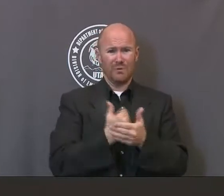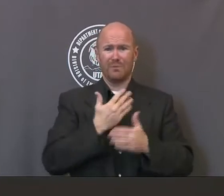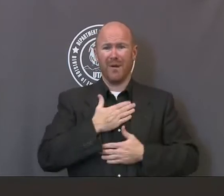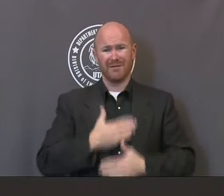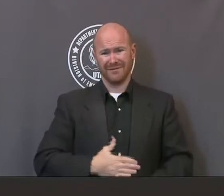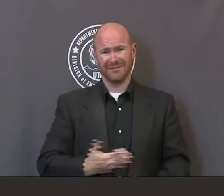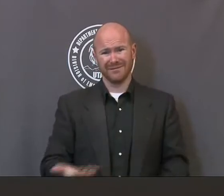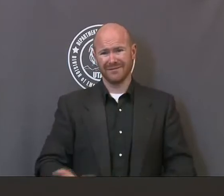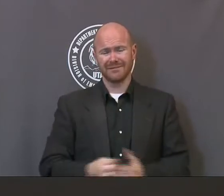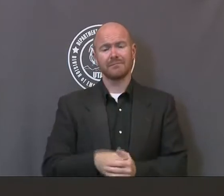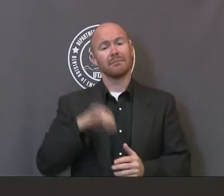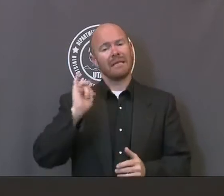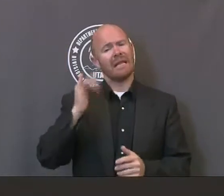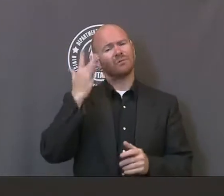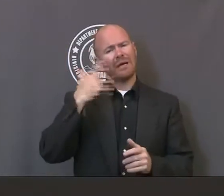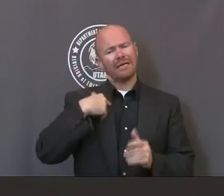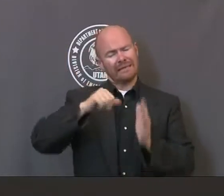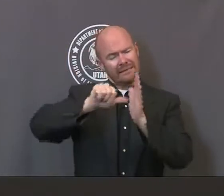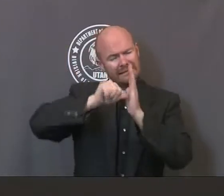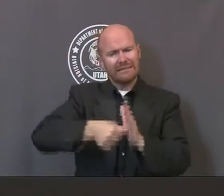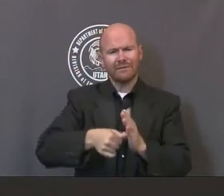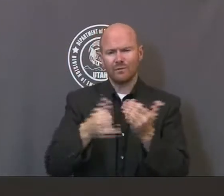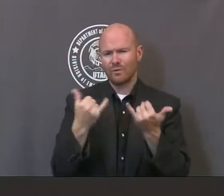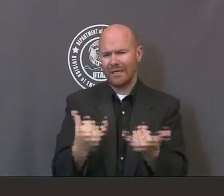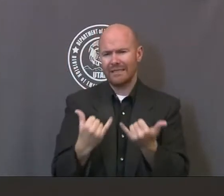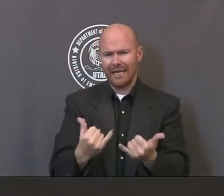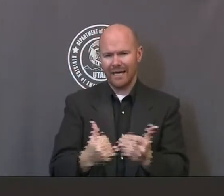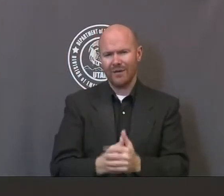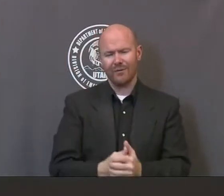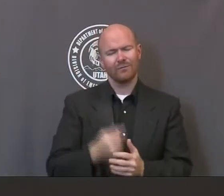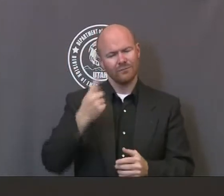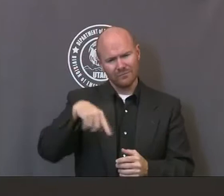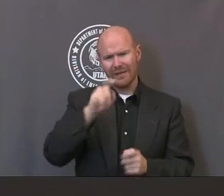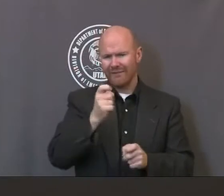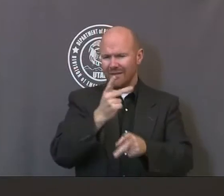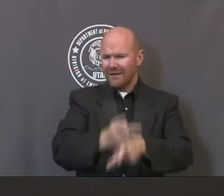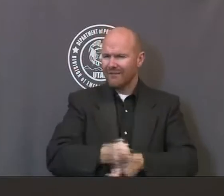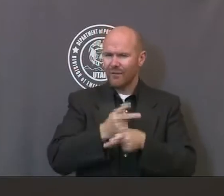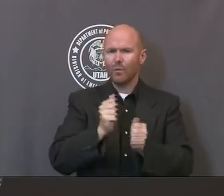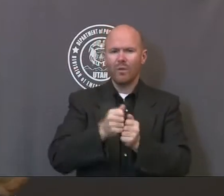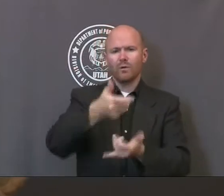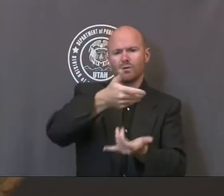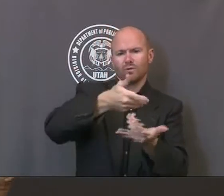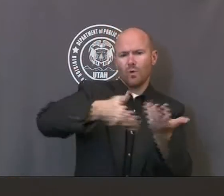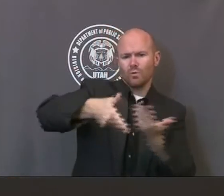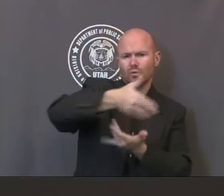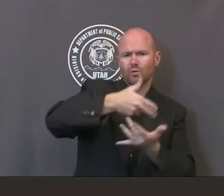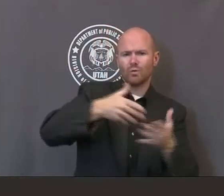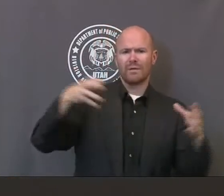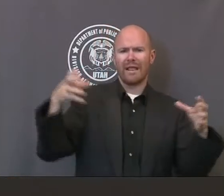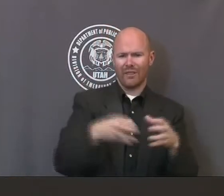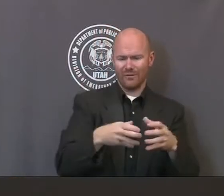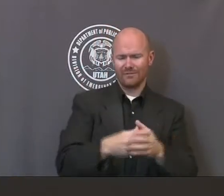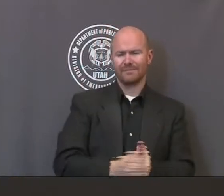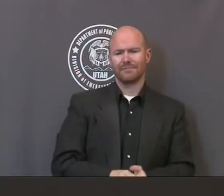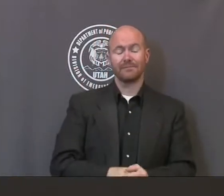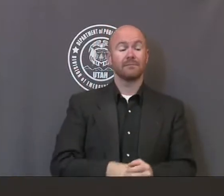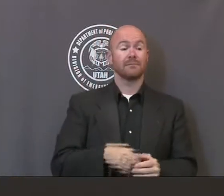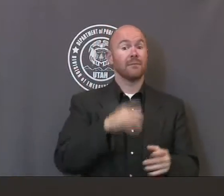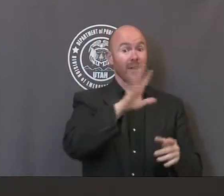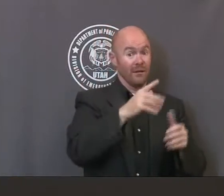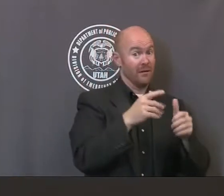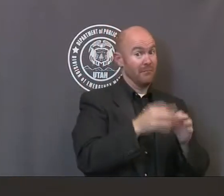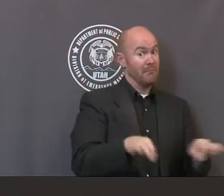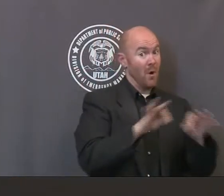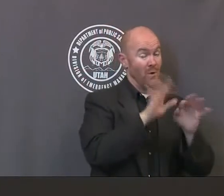today, there's such an emphasis in this category. So far we've got masks and casual social